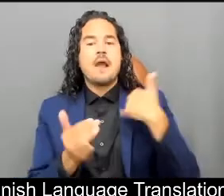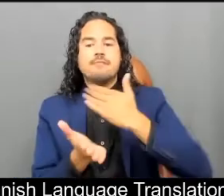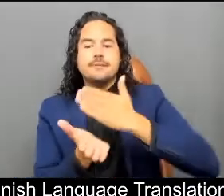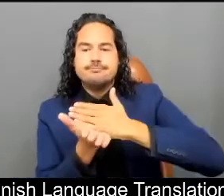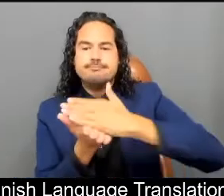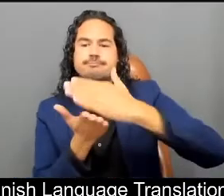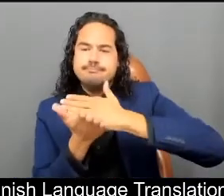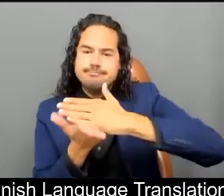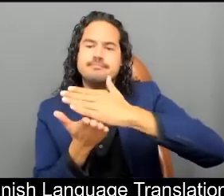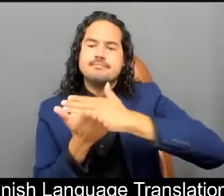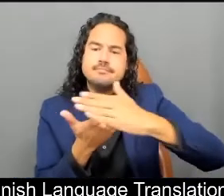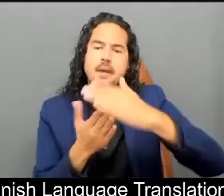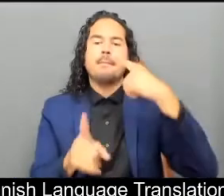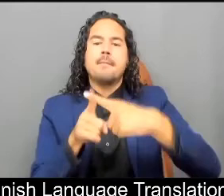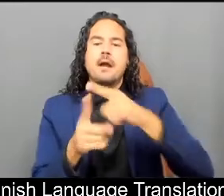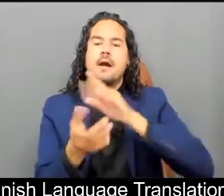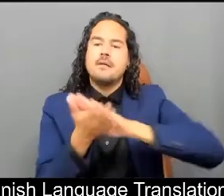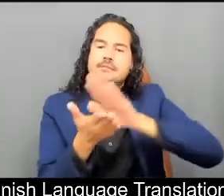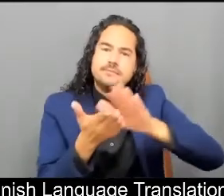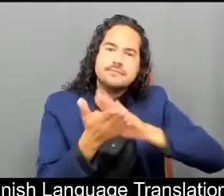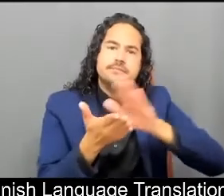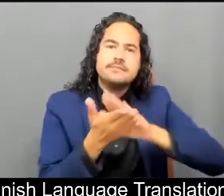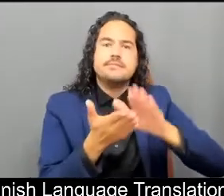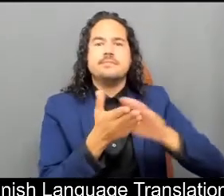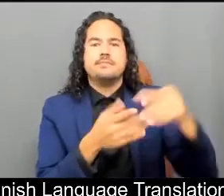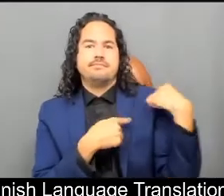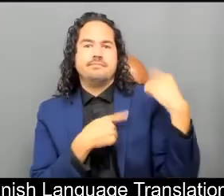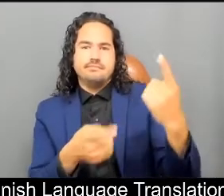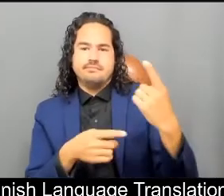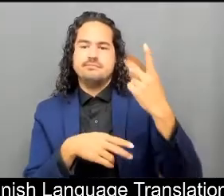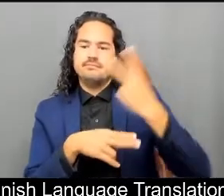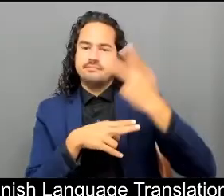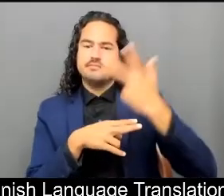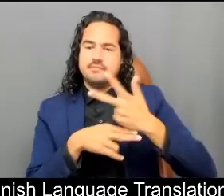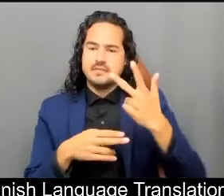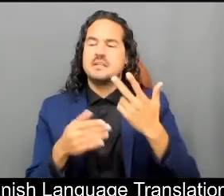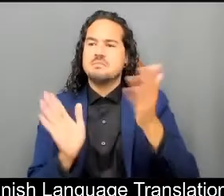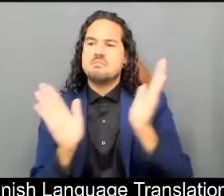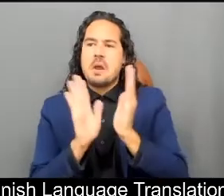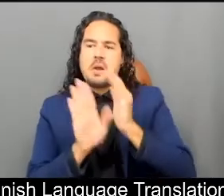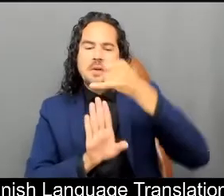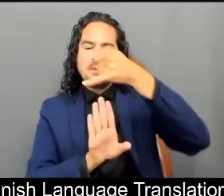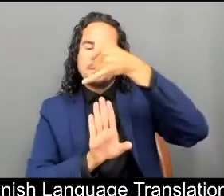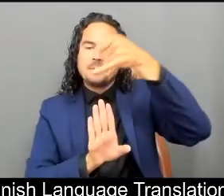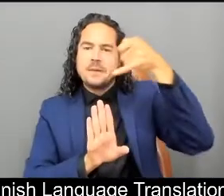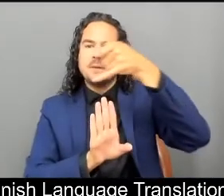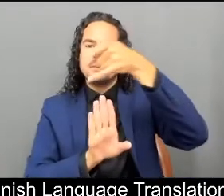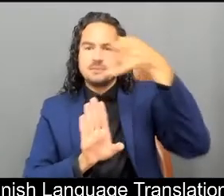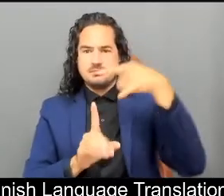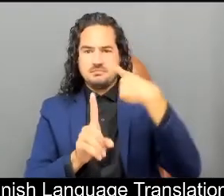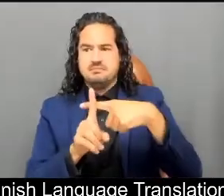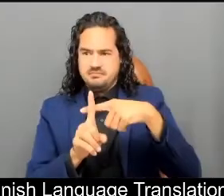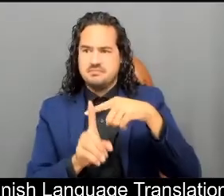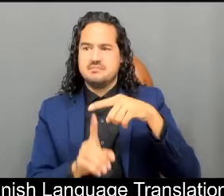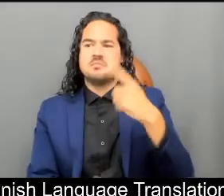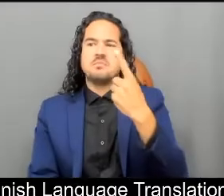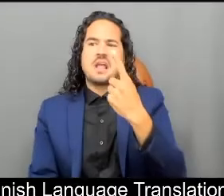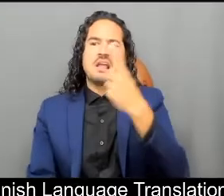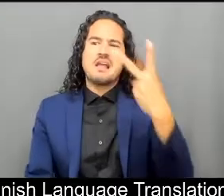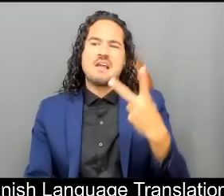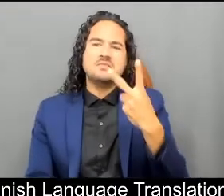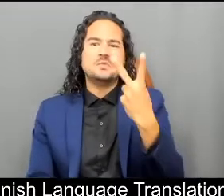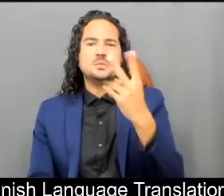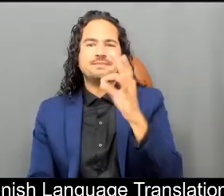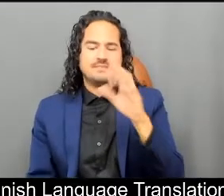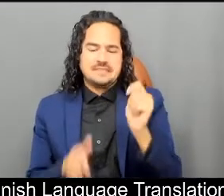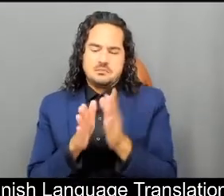Obviously, the hand line being a little bit smaller, bare mineral scrape, down to 1.5 to 2 feet wide. We